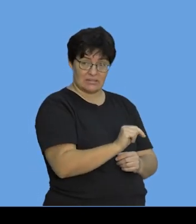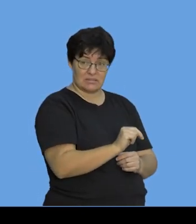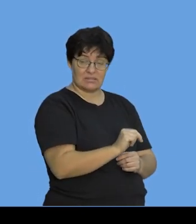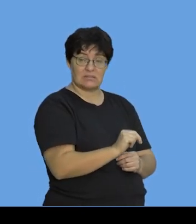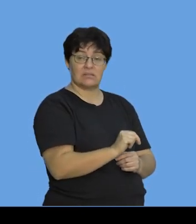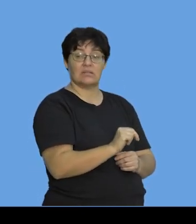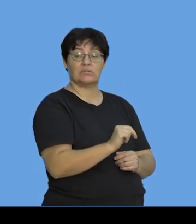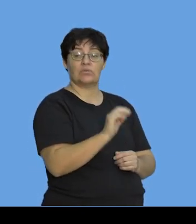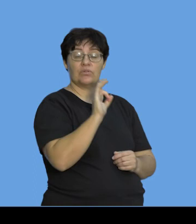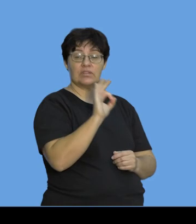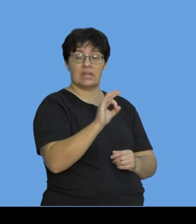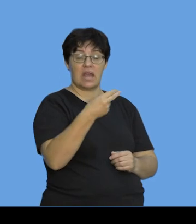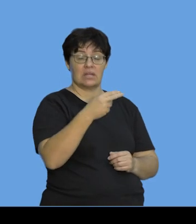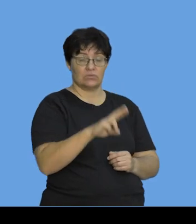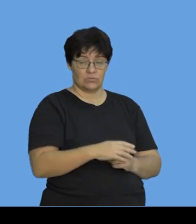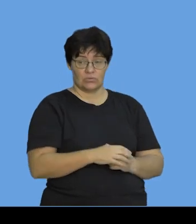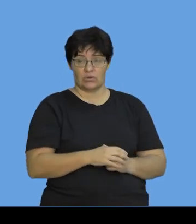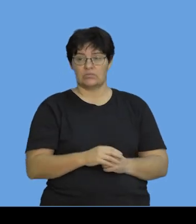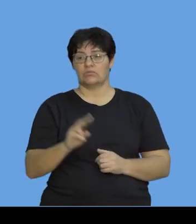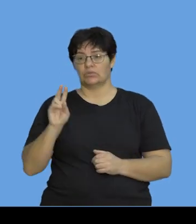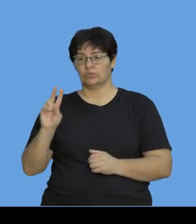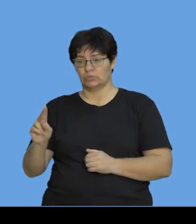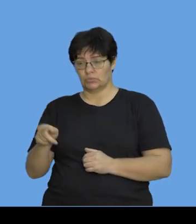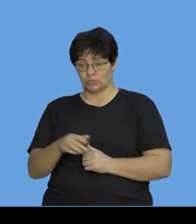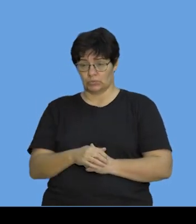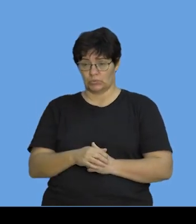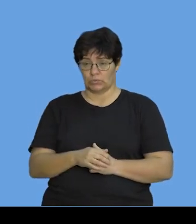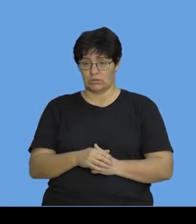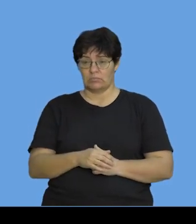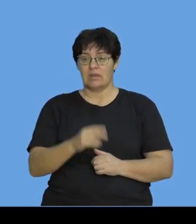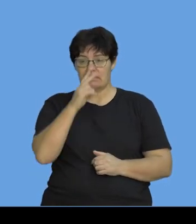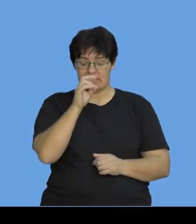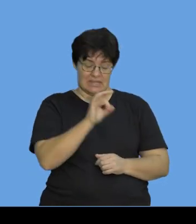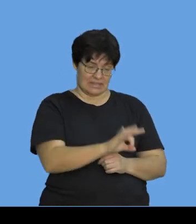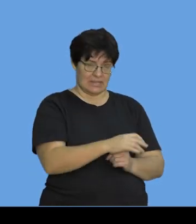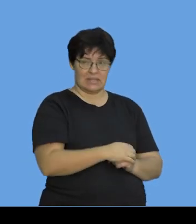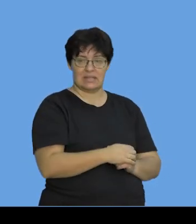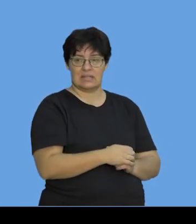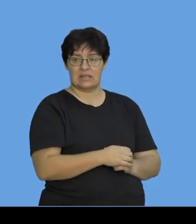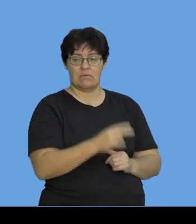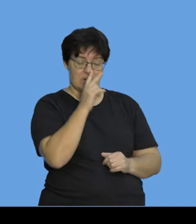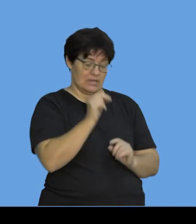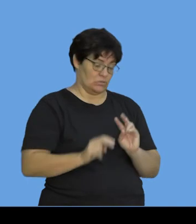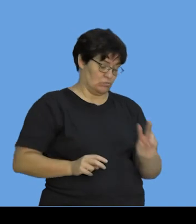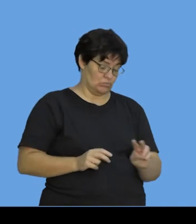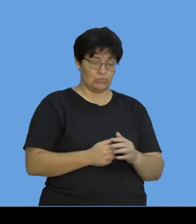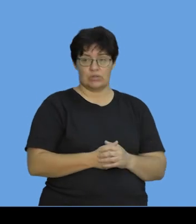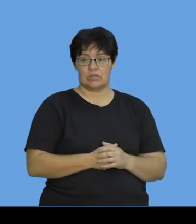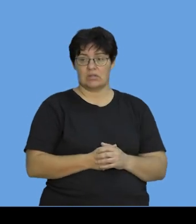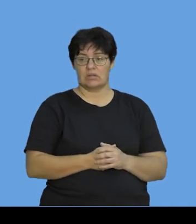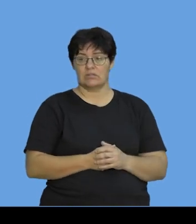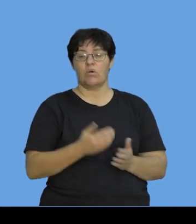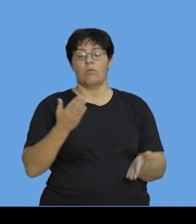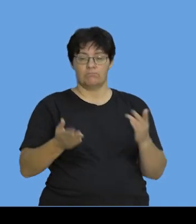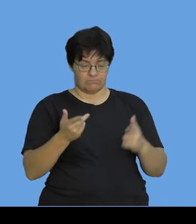of hydrogen is to 2 moles of ammonia. So we need a 3 there, and we need a 2 there. Okay, so that's the stoichiometric ratio